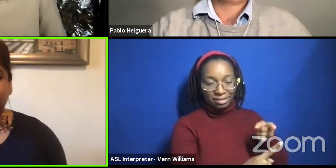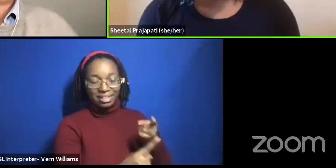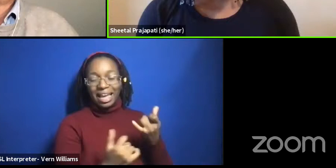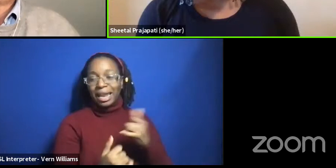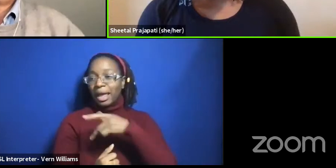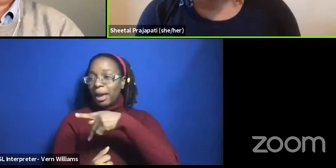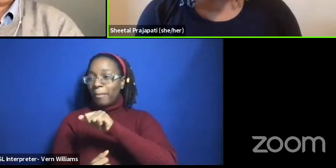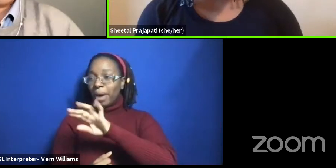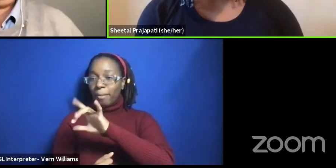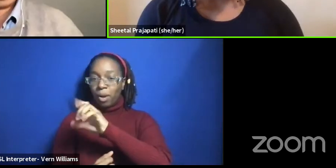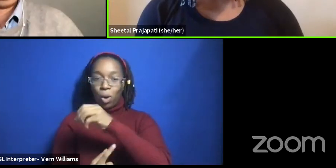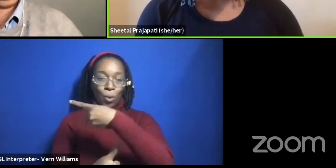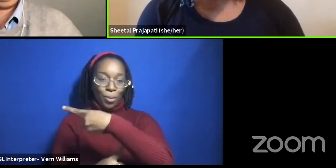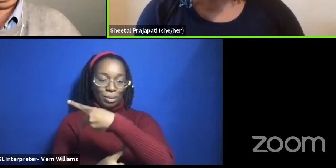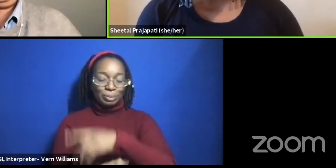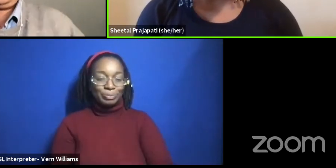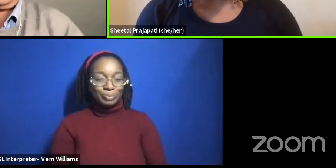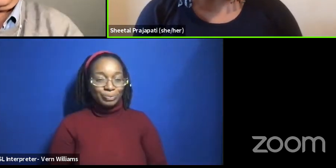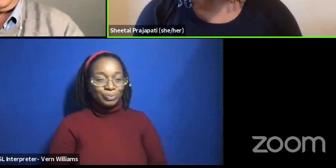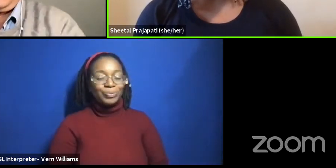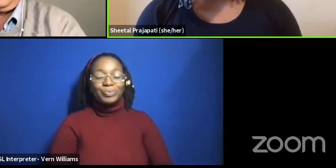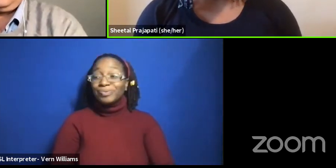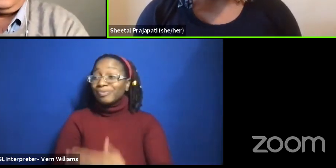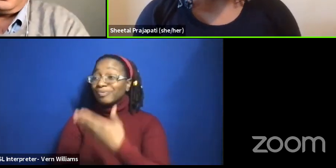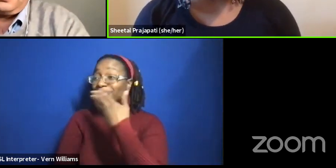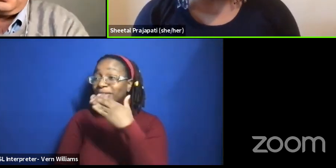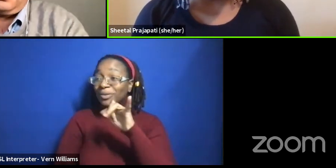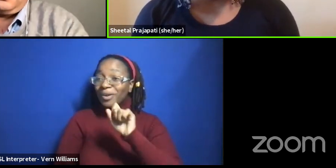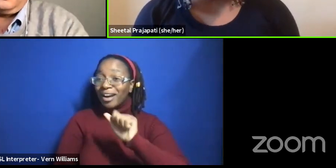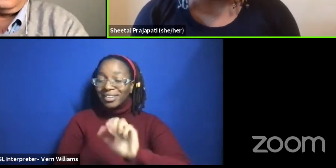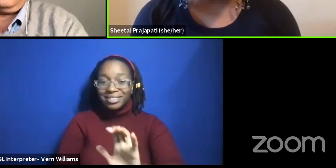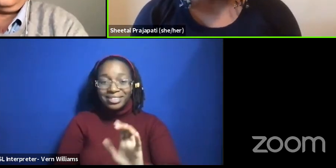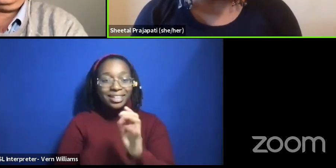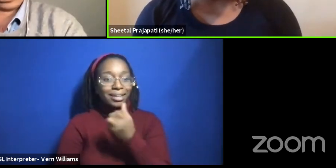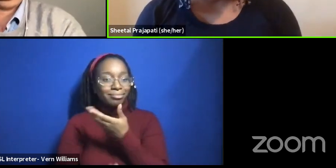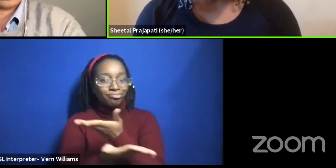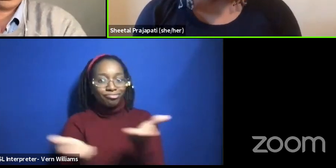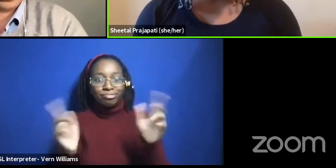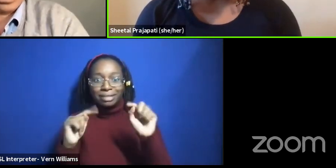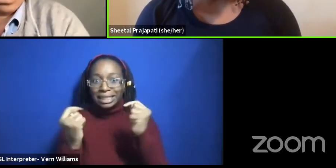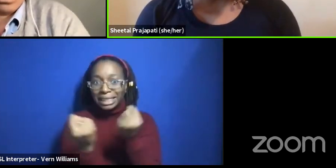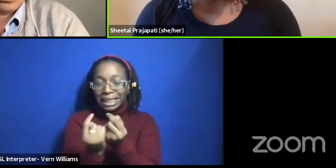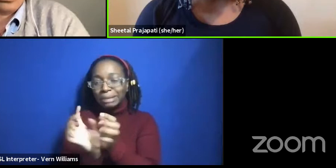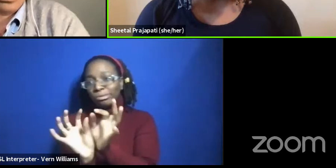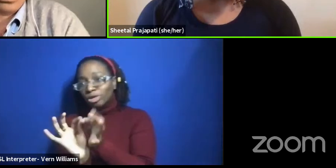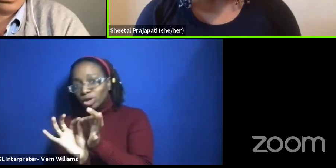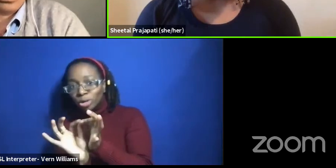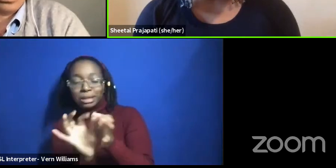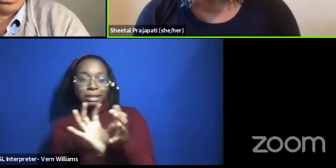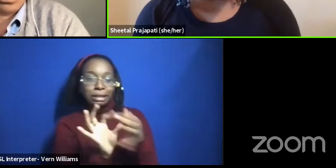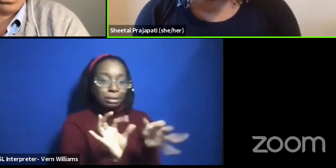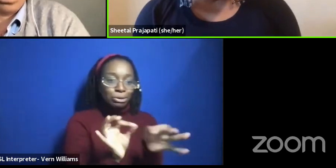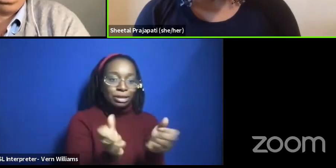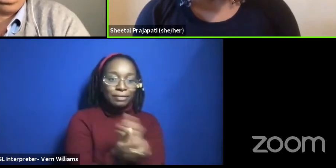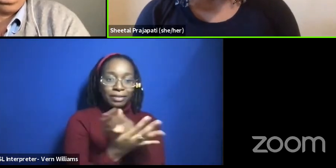Thank you, Isaac, and thank you to the entire team that is providing interpretation and captioning for tonight's